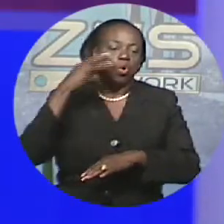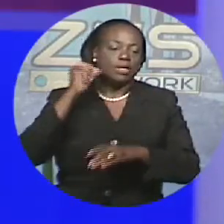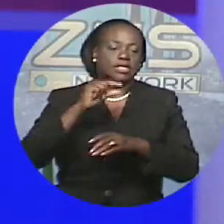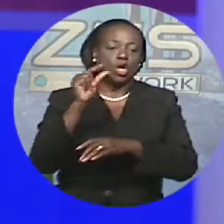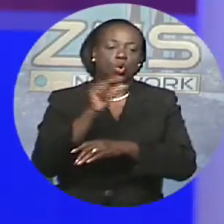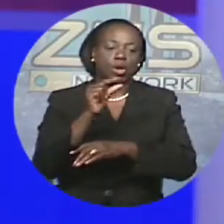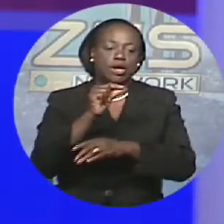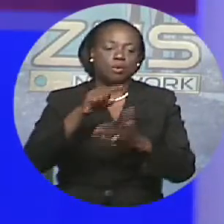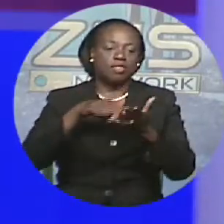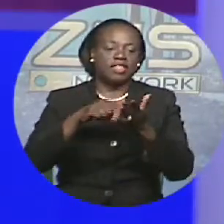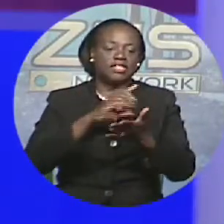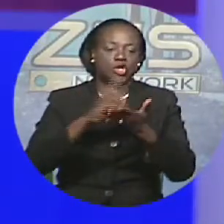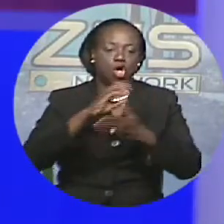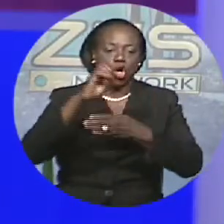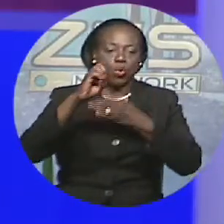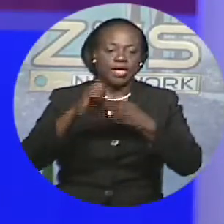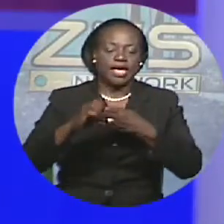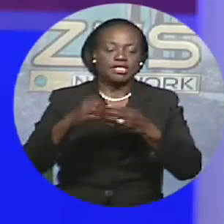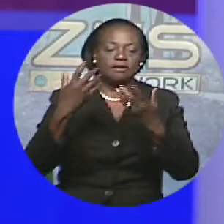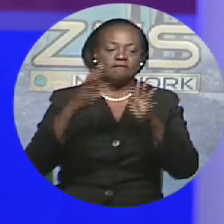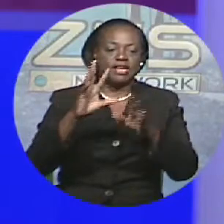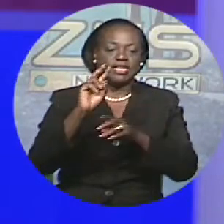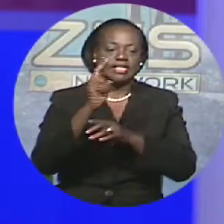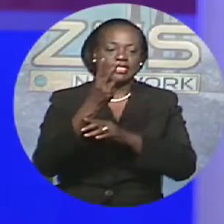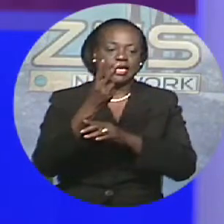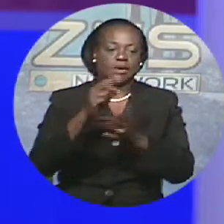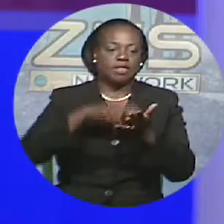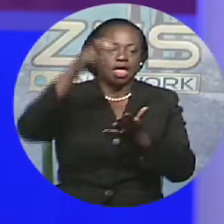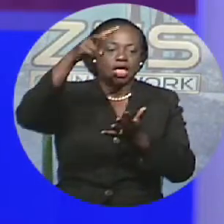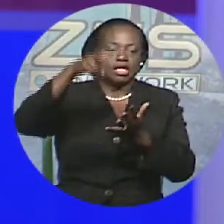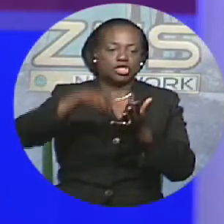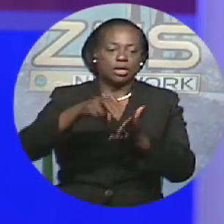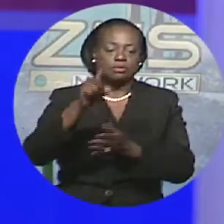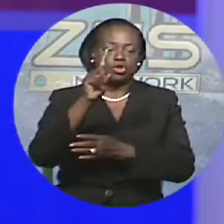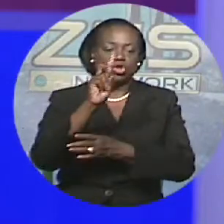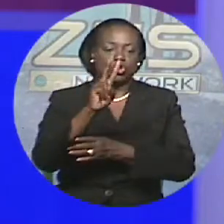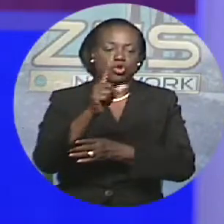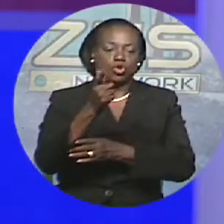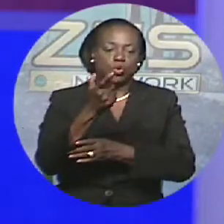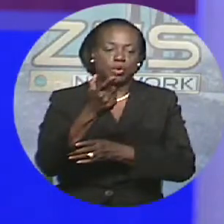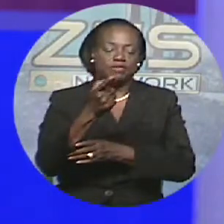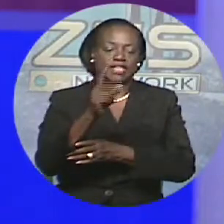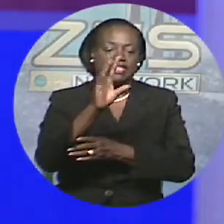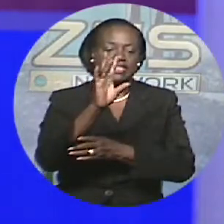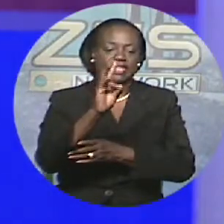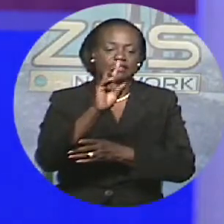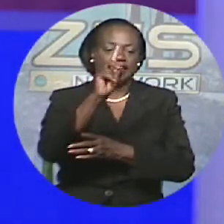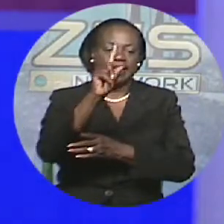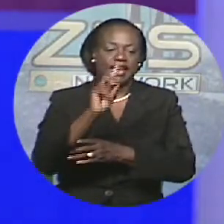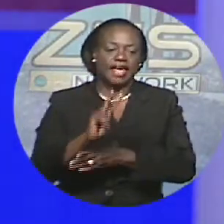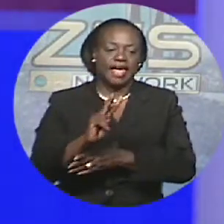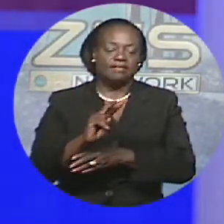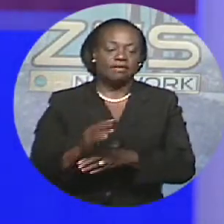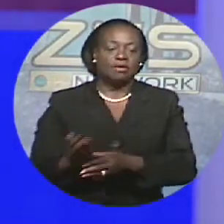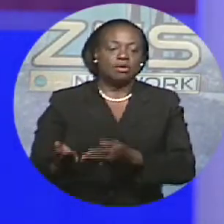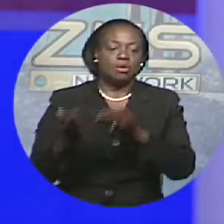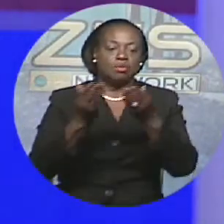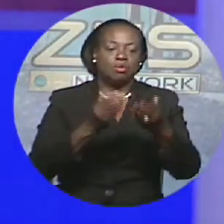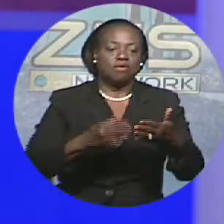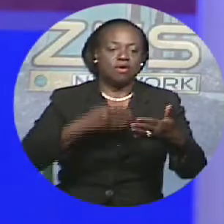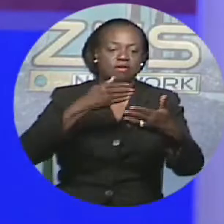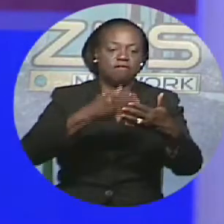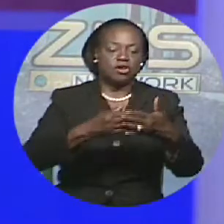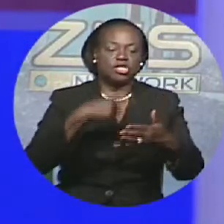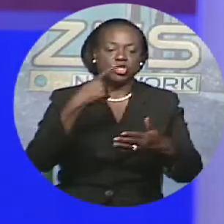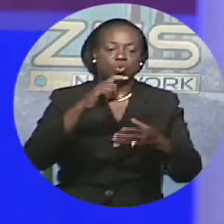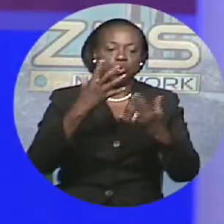in the women's long jump. She finished second with a leap of 21 feet 7.5 inches. And moving forward, she says there's still a couple of adjustments